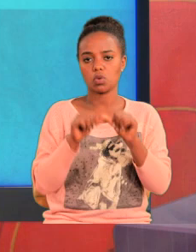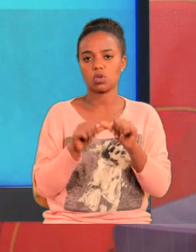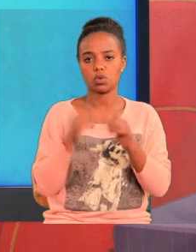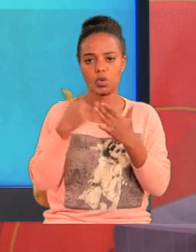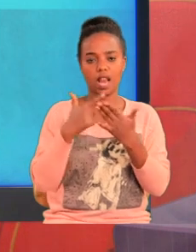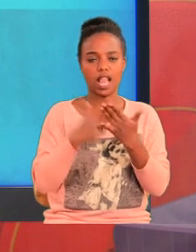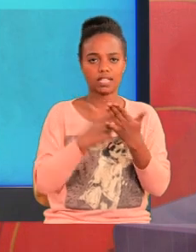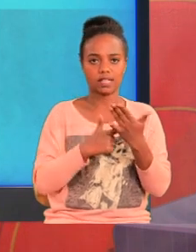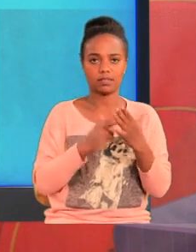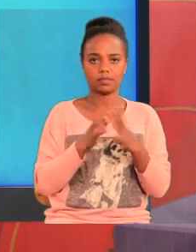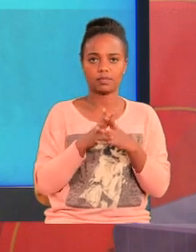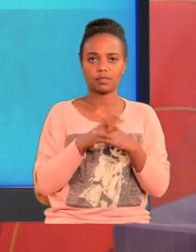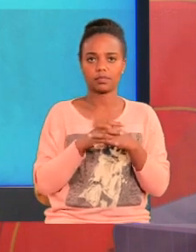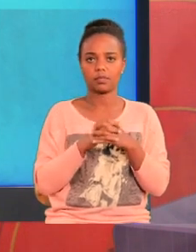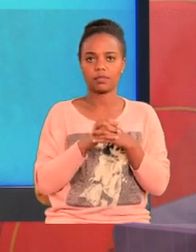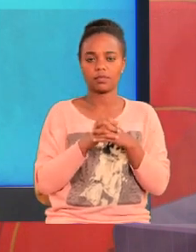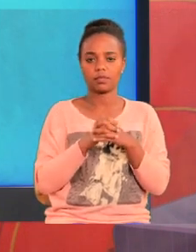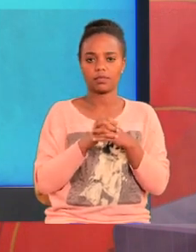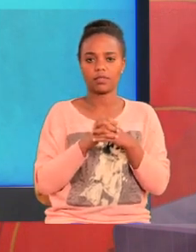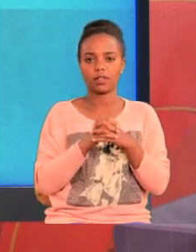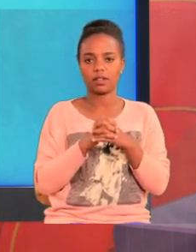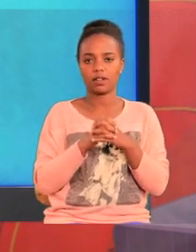lesson.